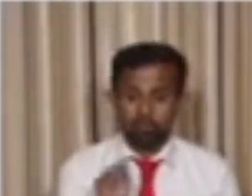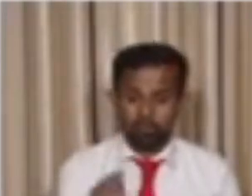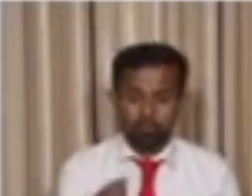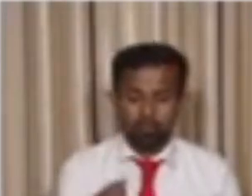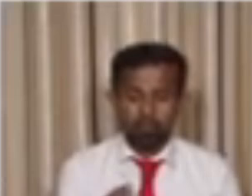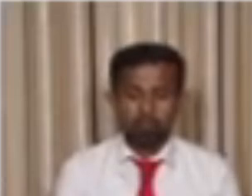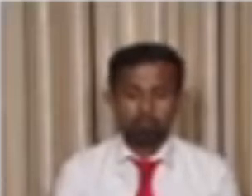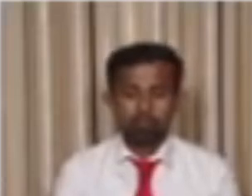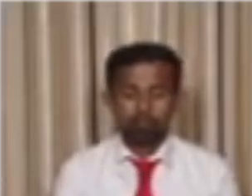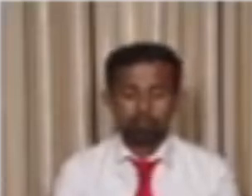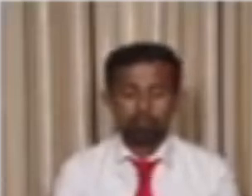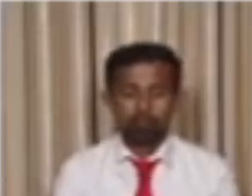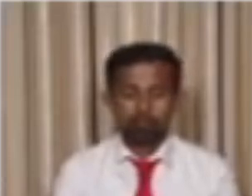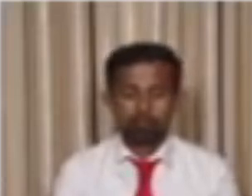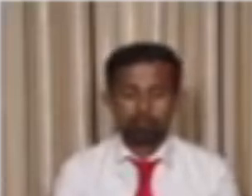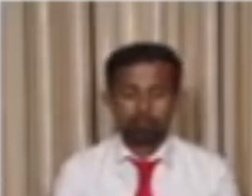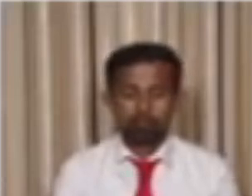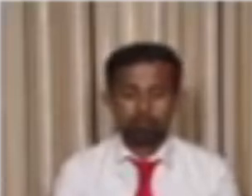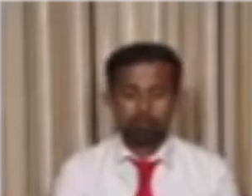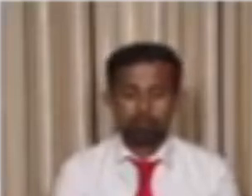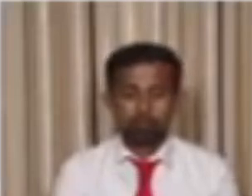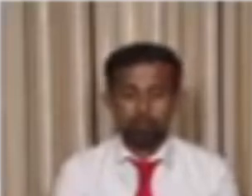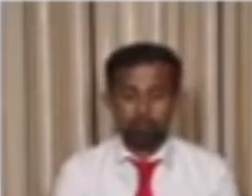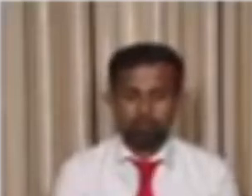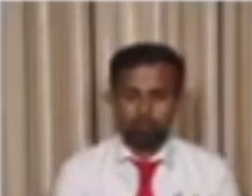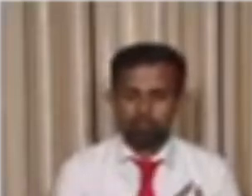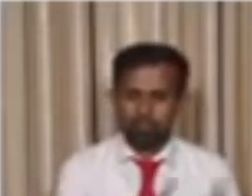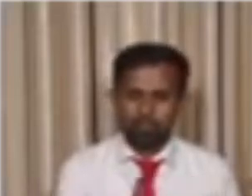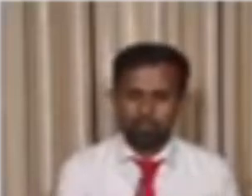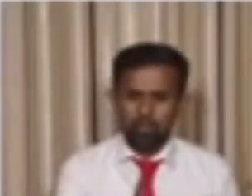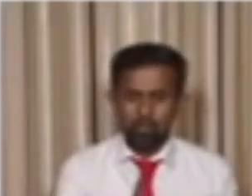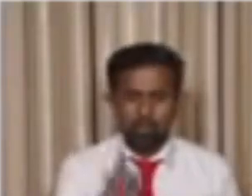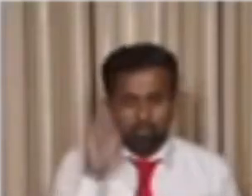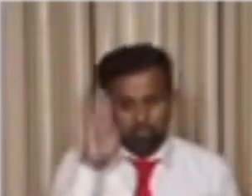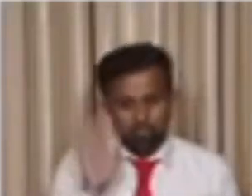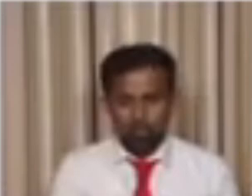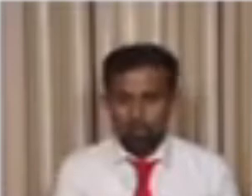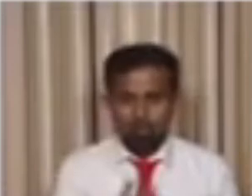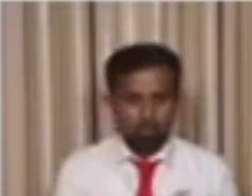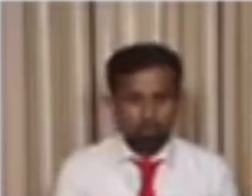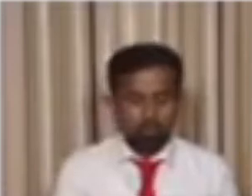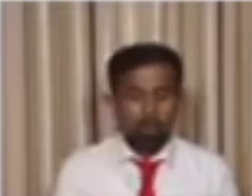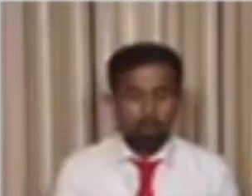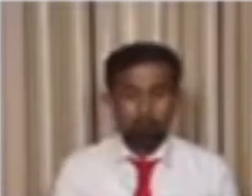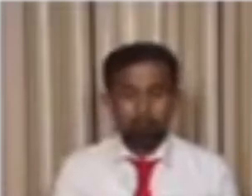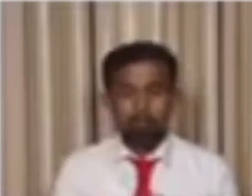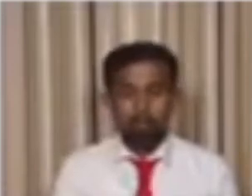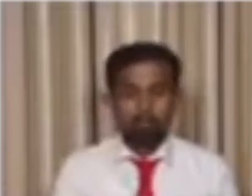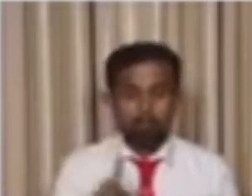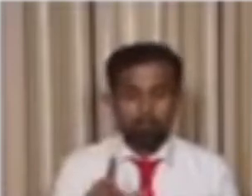residency. Now that act would have effectively meant that the upcountry